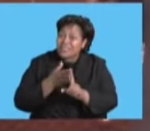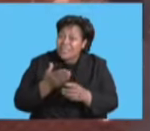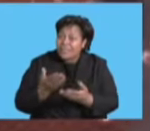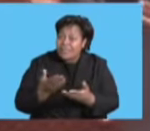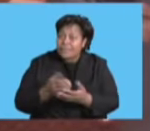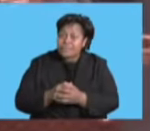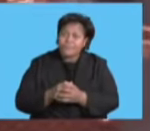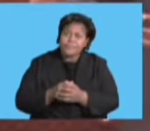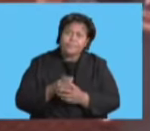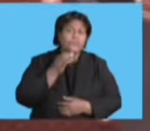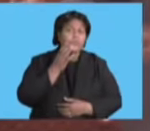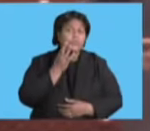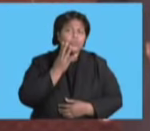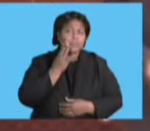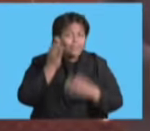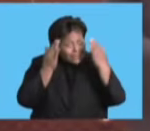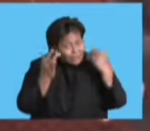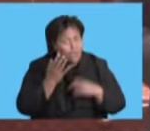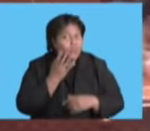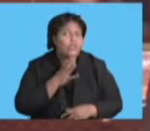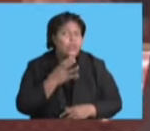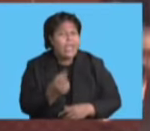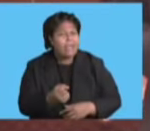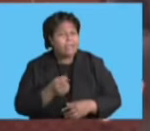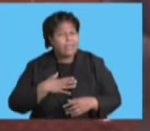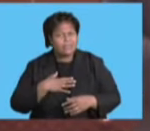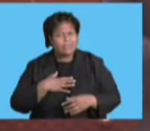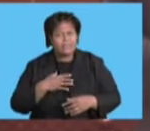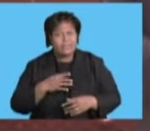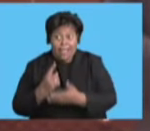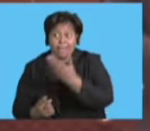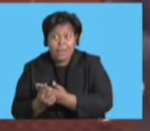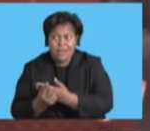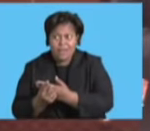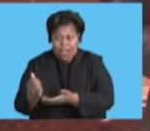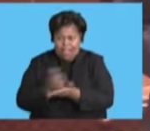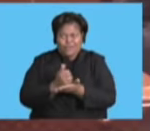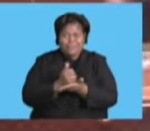Mr. Speaker, when you have a reaction, you have an action.